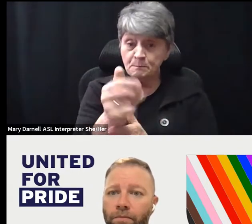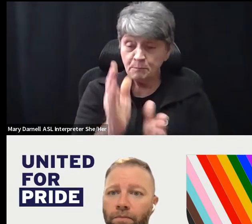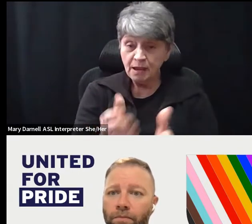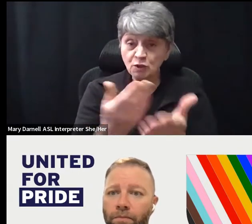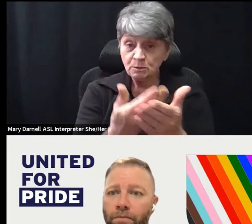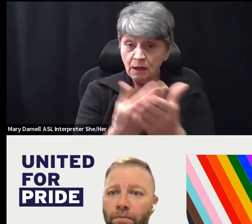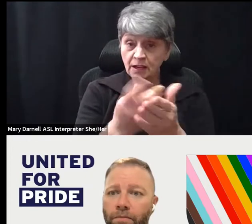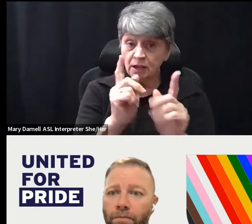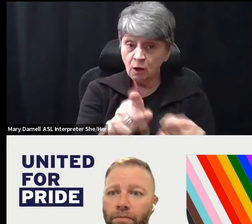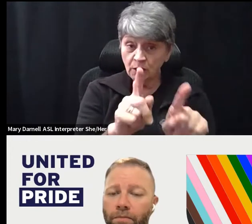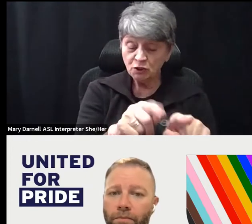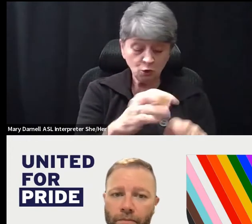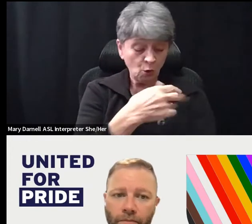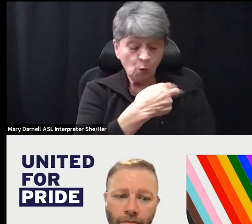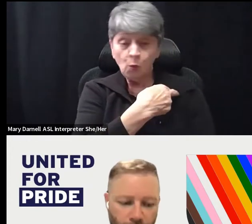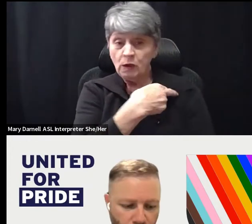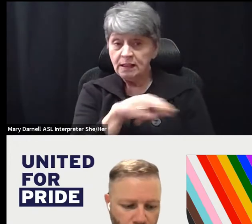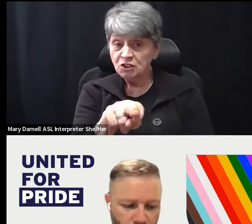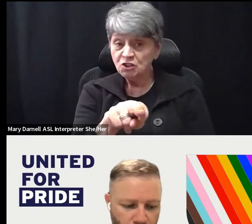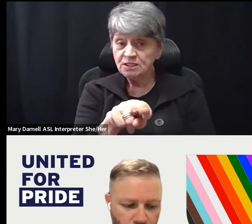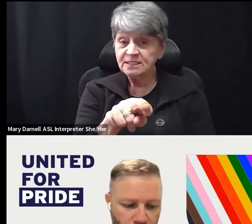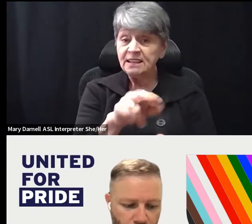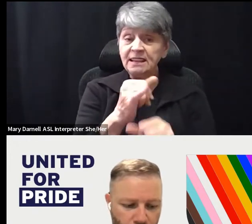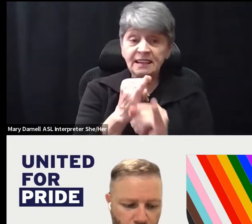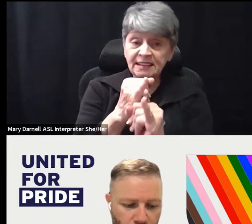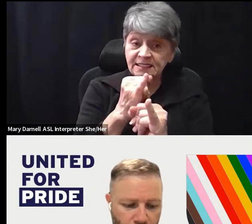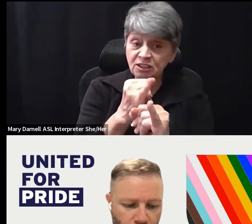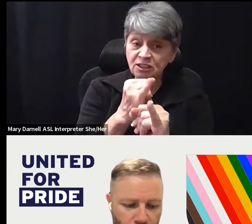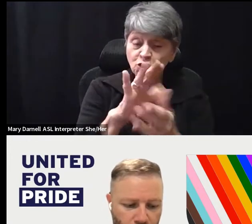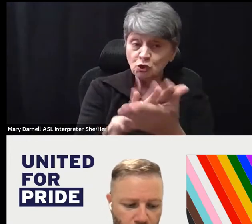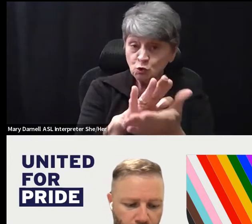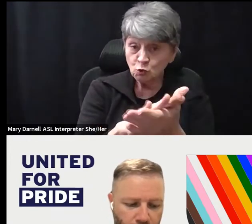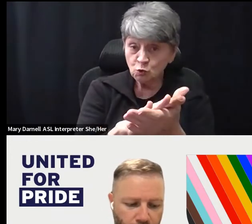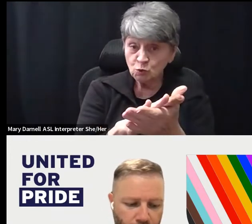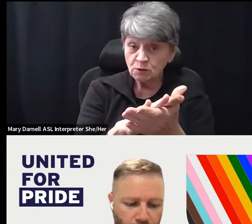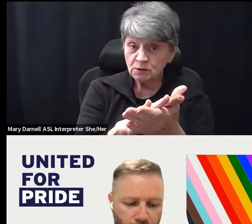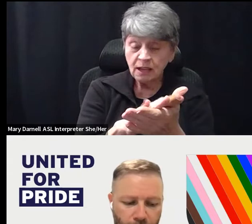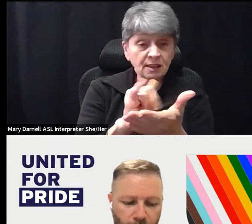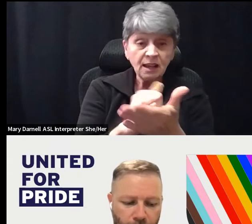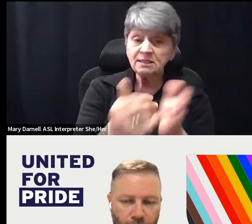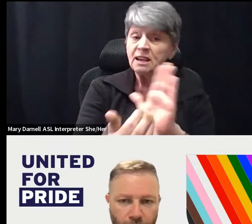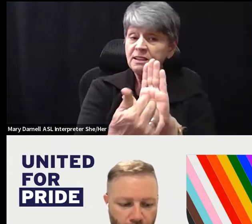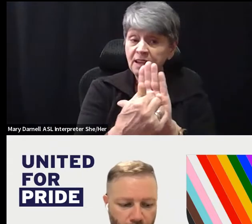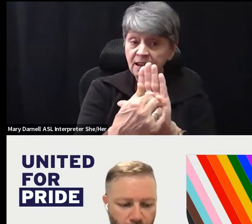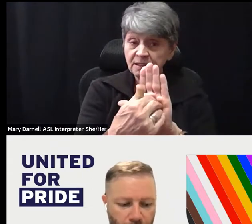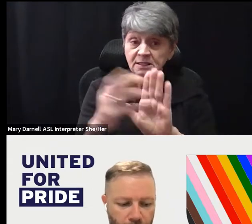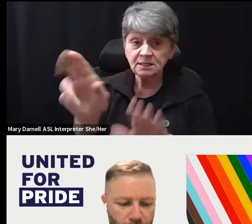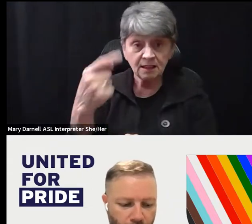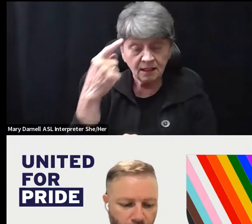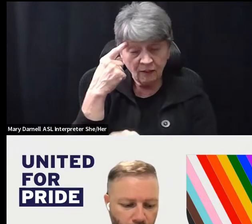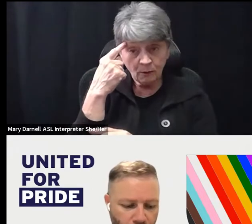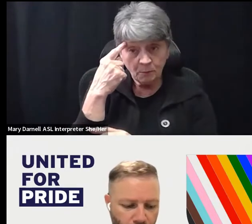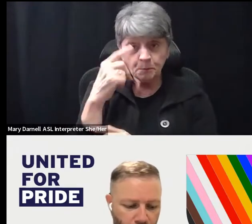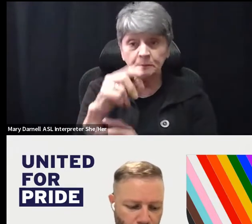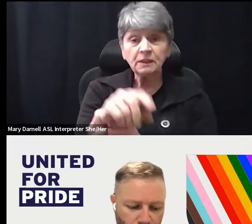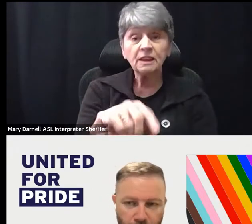and that violates the Establishment Clause, the Constitution's prohibition on the governmental establishment of religion. Another view is the